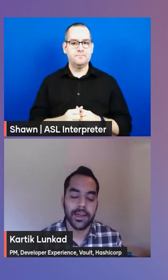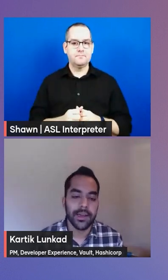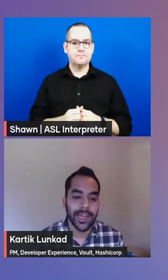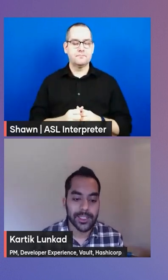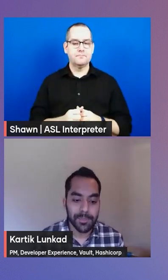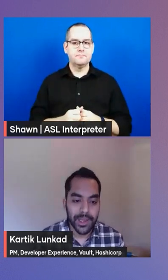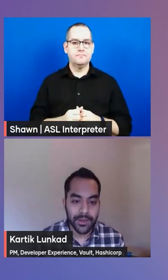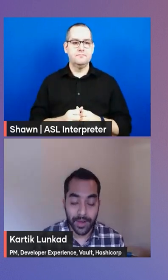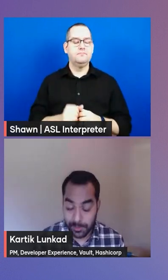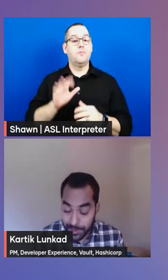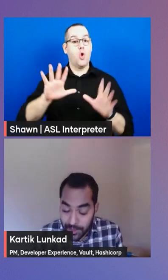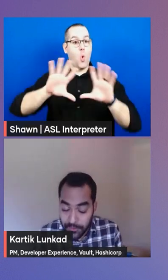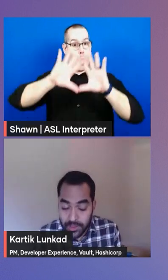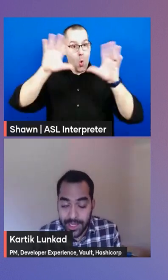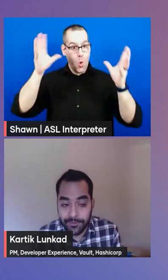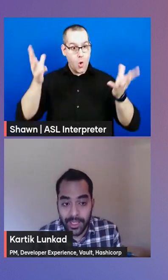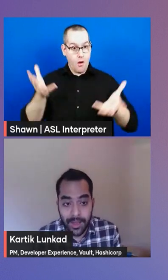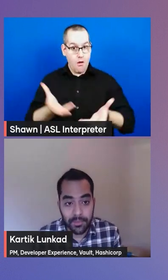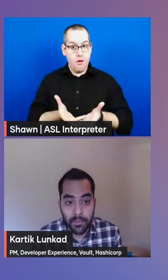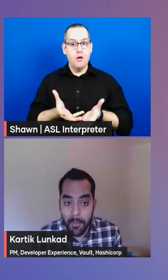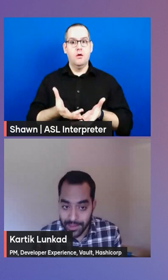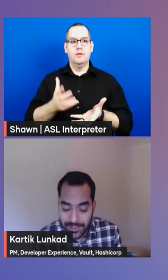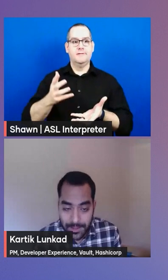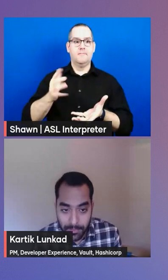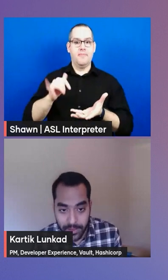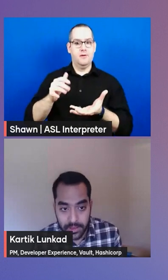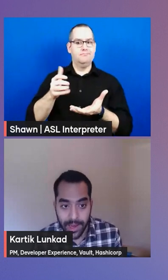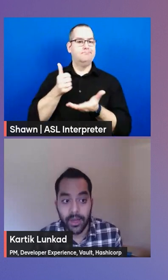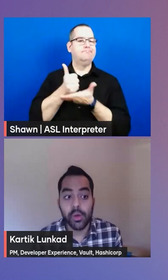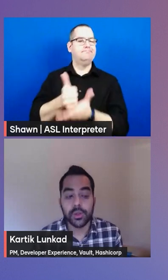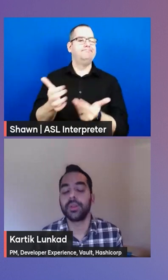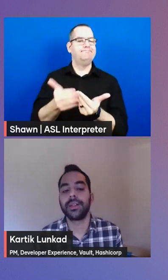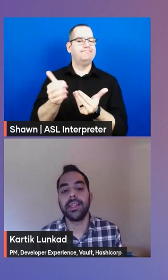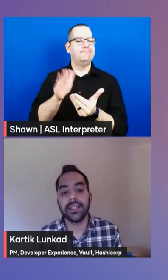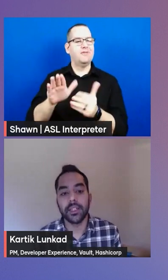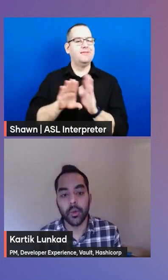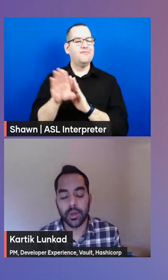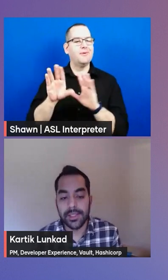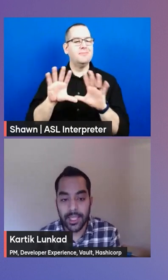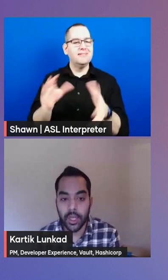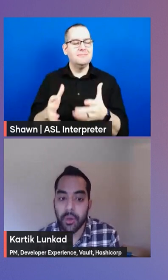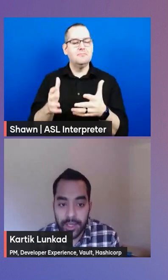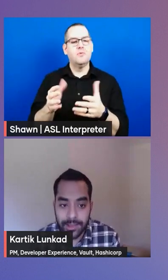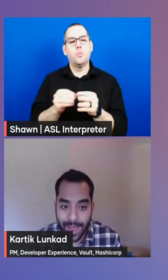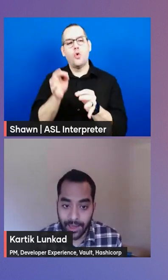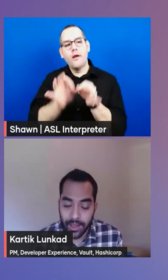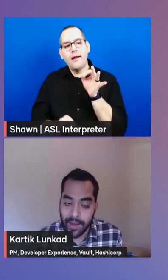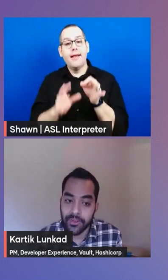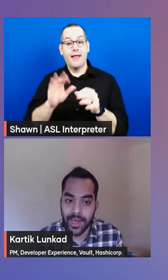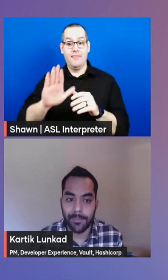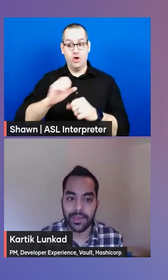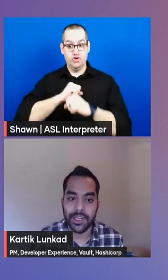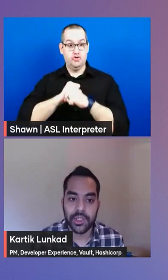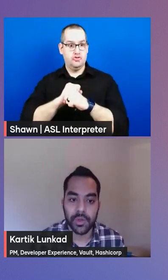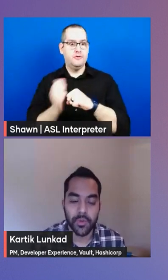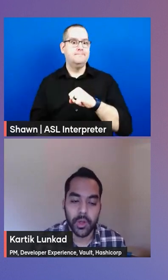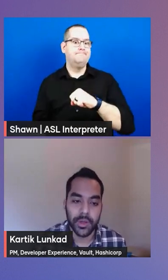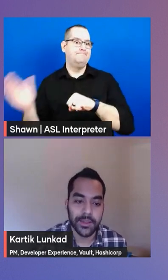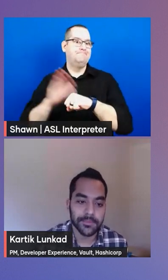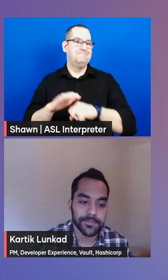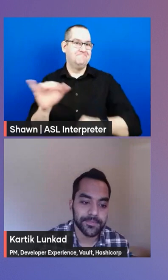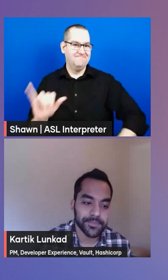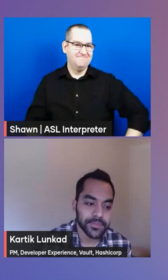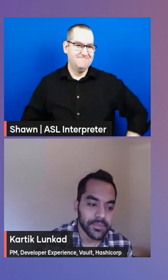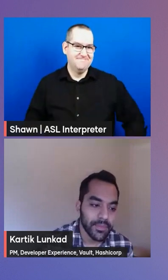overall experience for the dev team much simpler and also increased the overall security that every application was